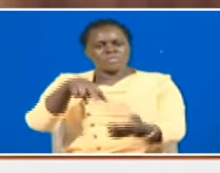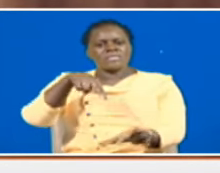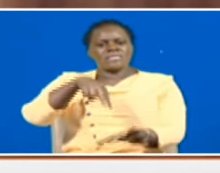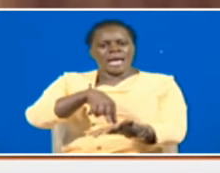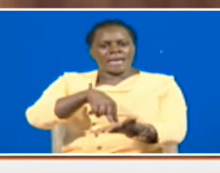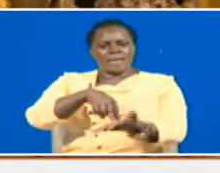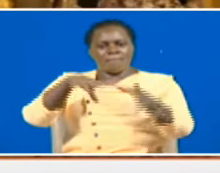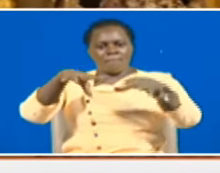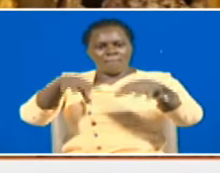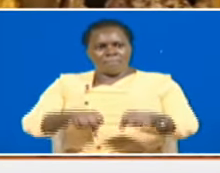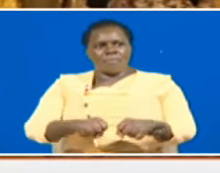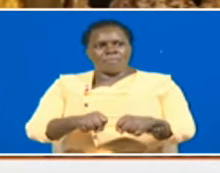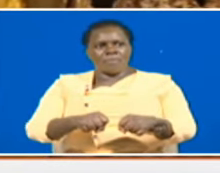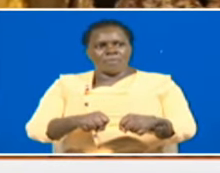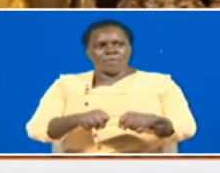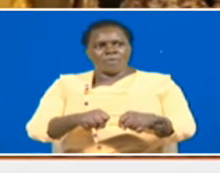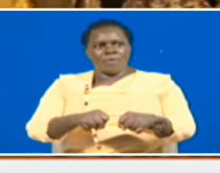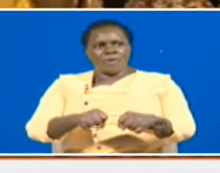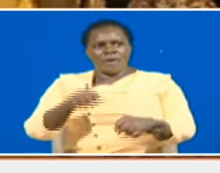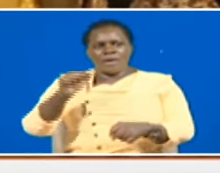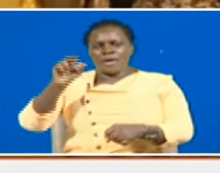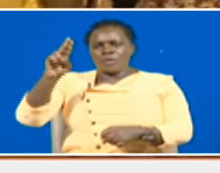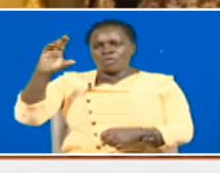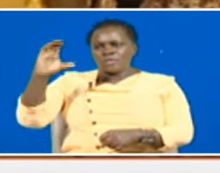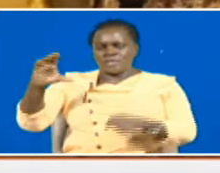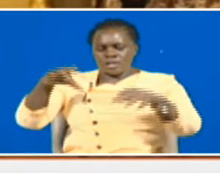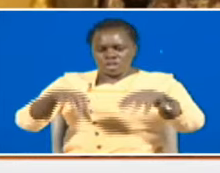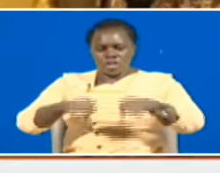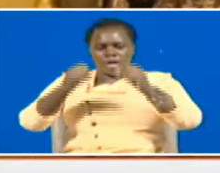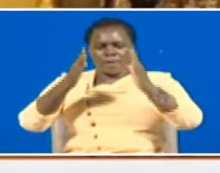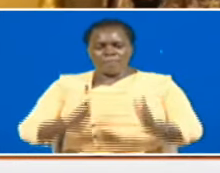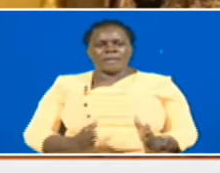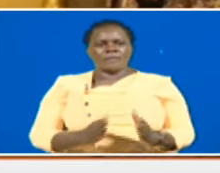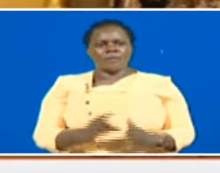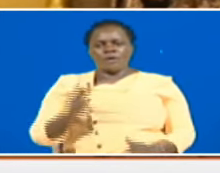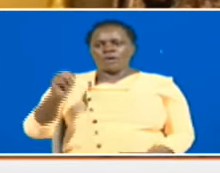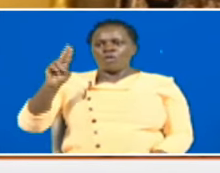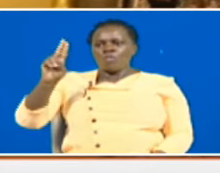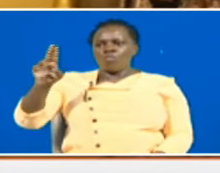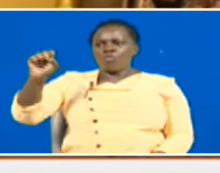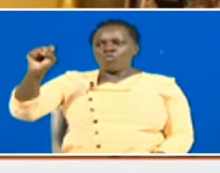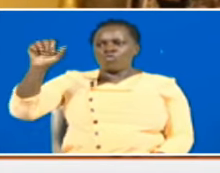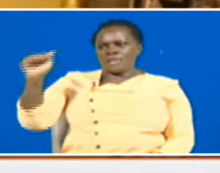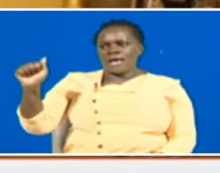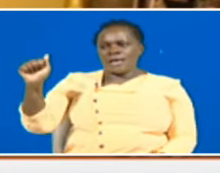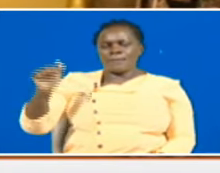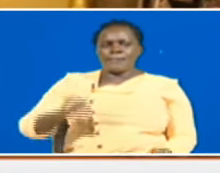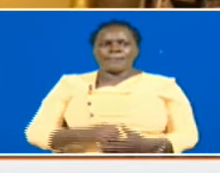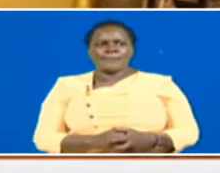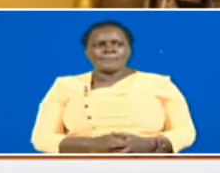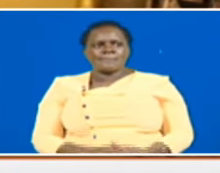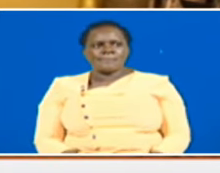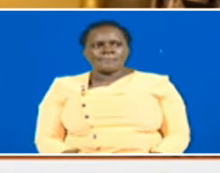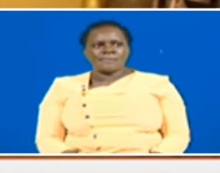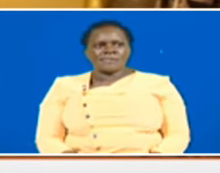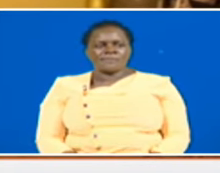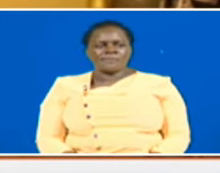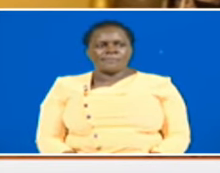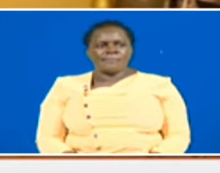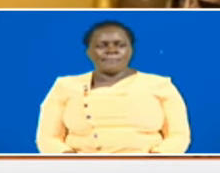to succeed outgoing AUC chairperson Musa Faki from Chad. David